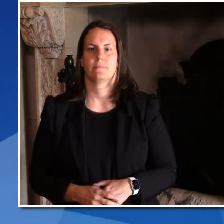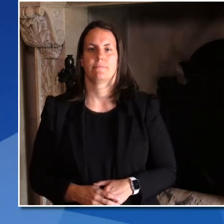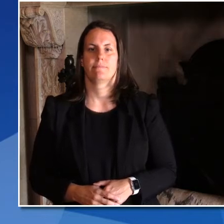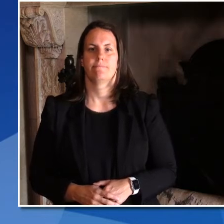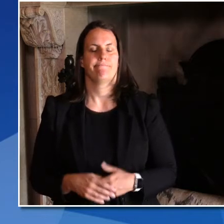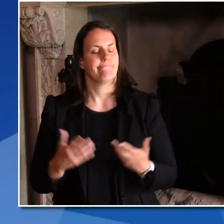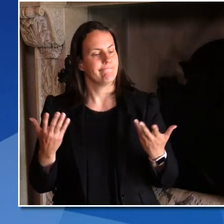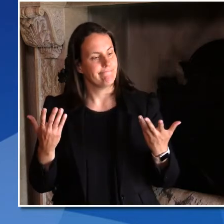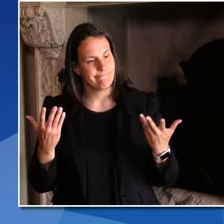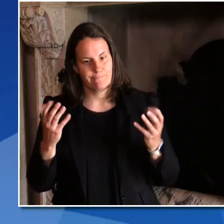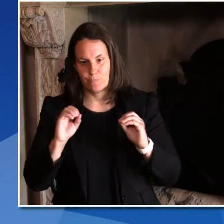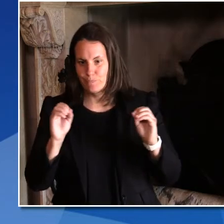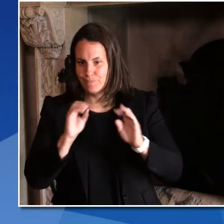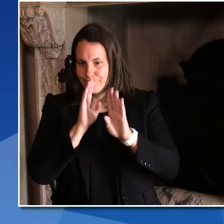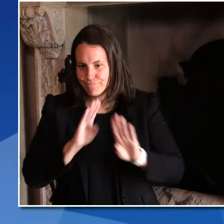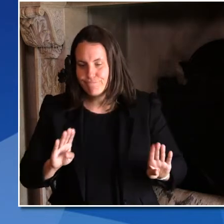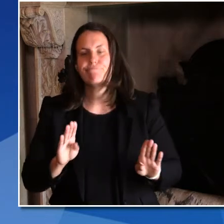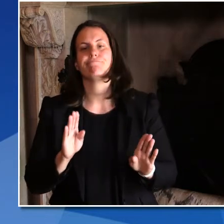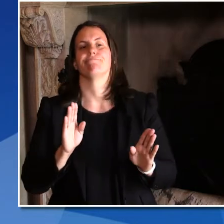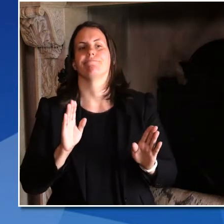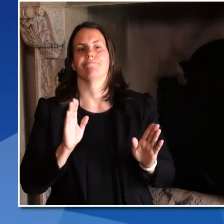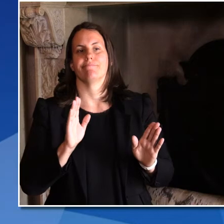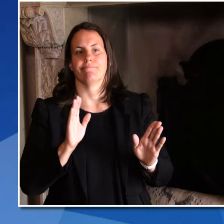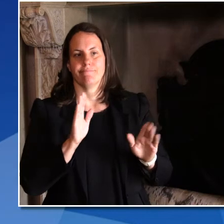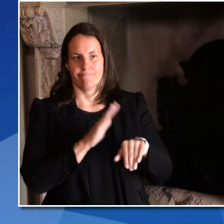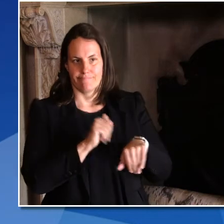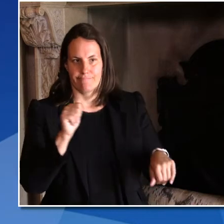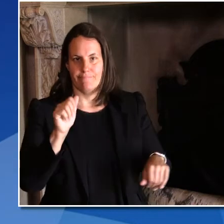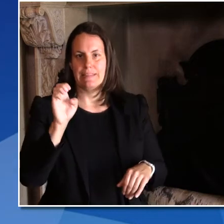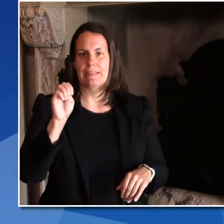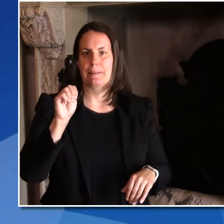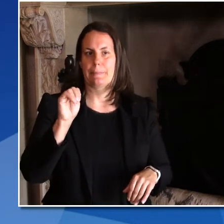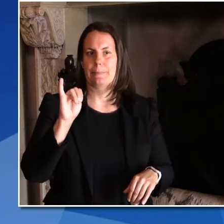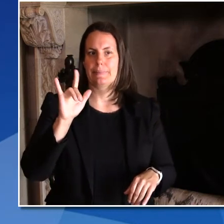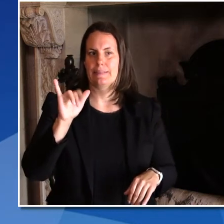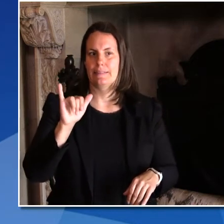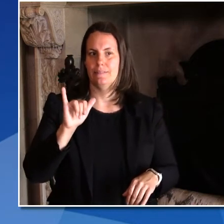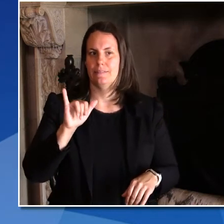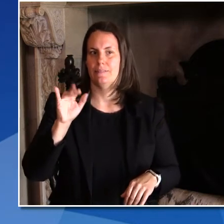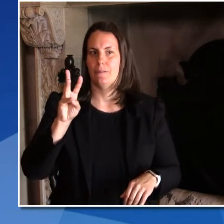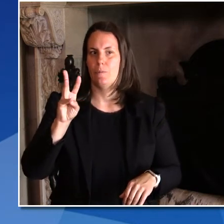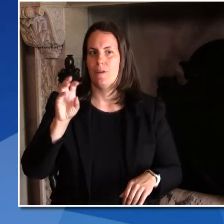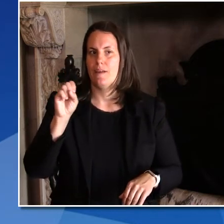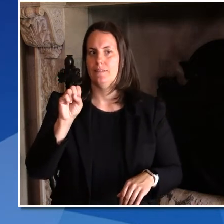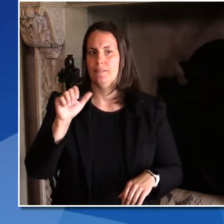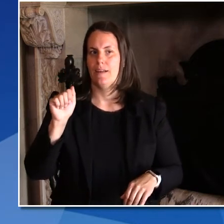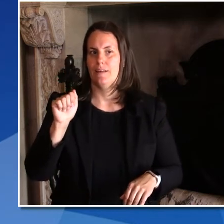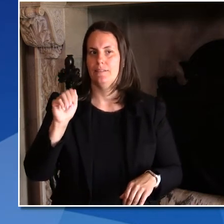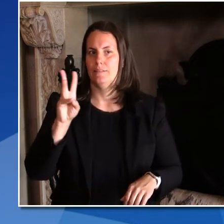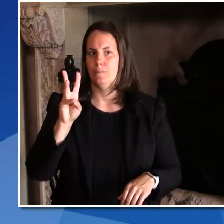Moving on then to Emily Davies from WSAW-TV in Wausau. Emily.